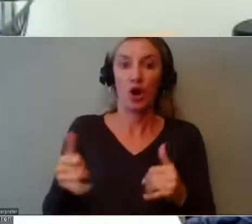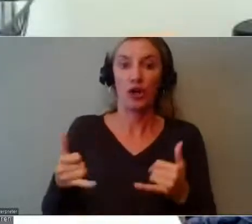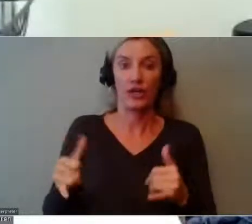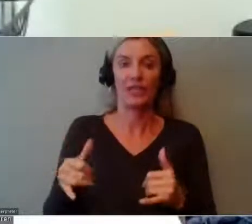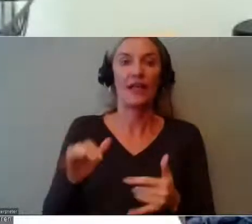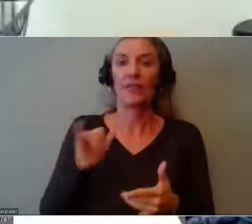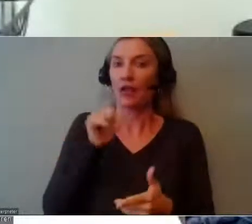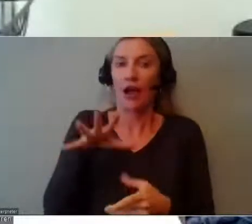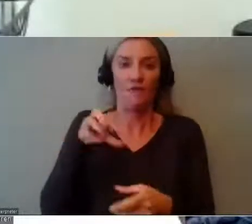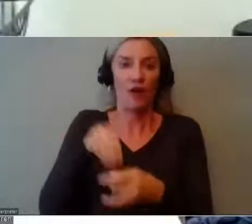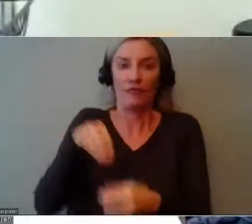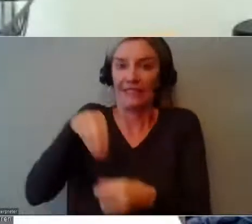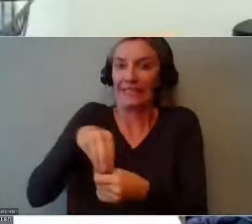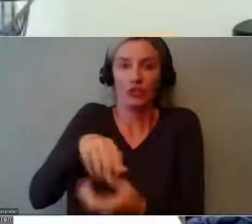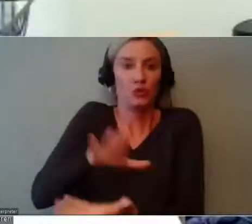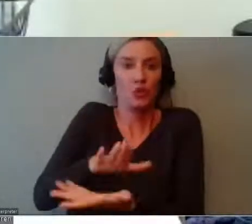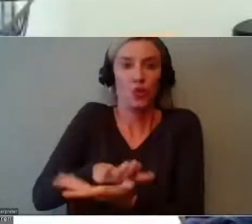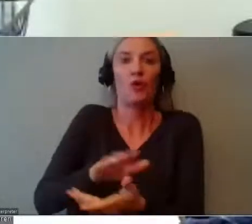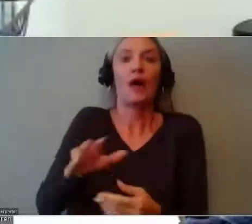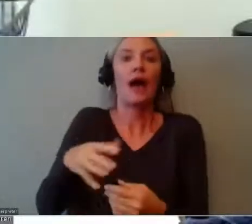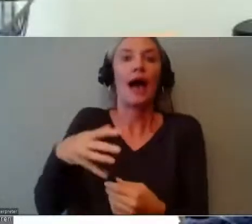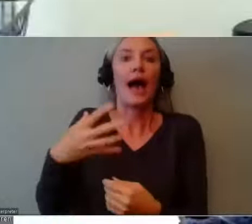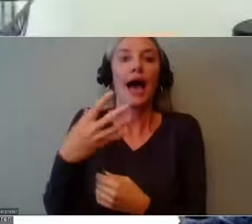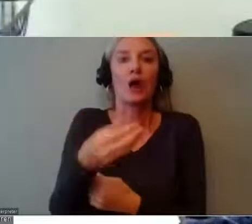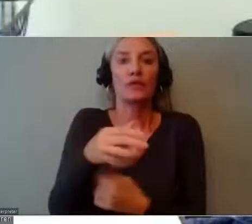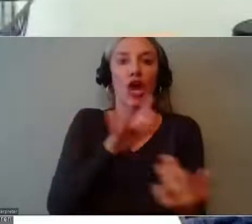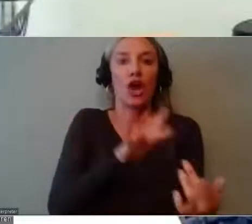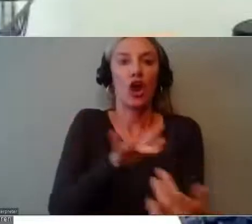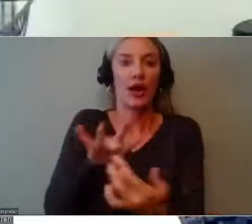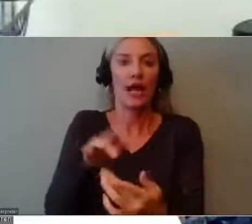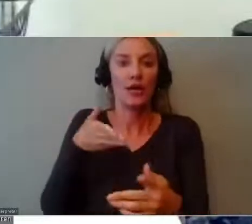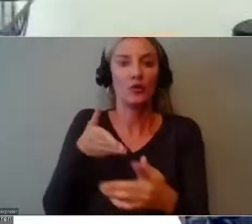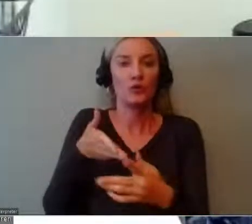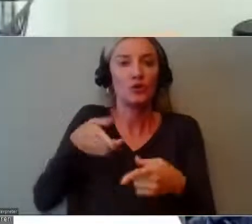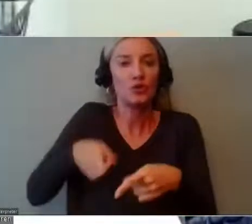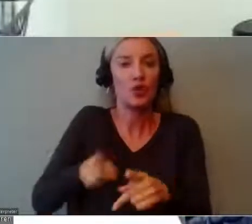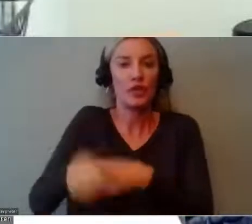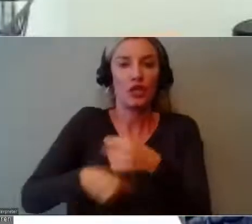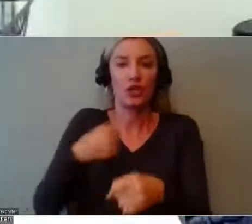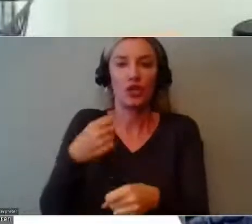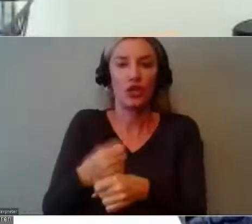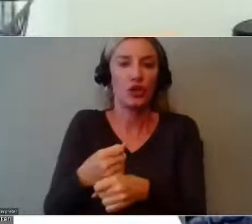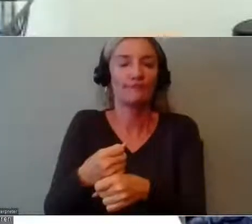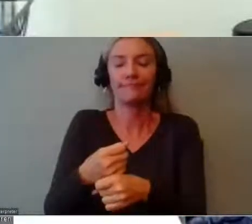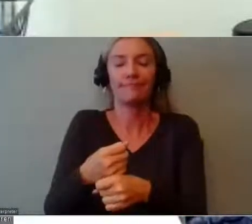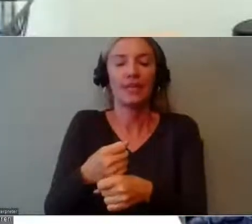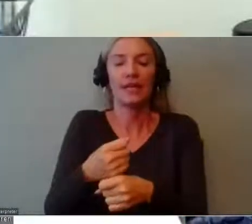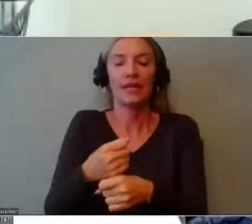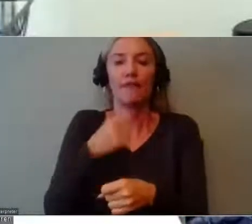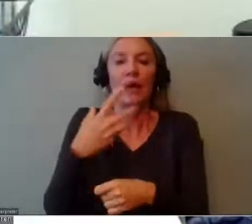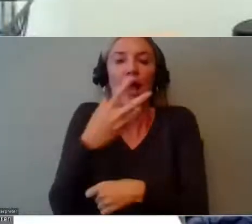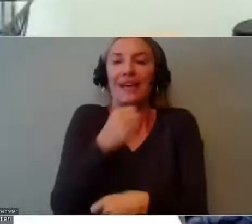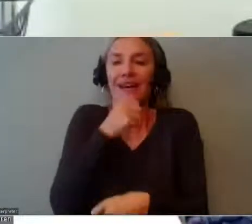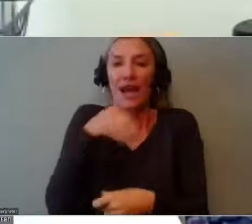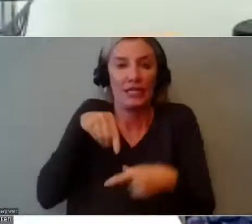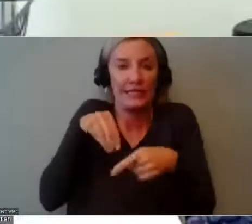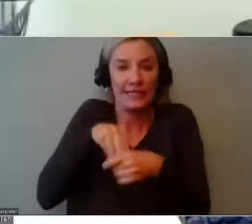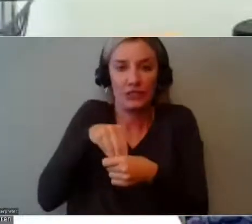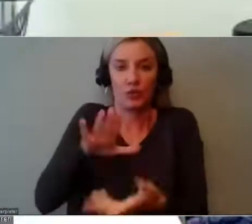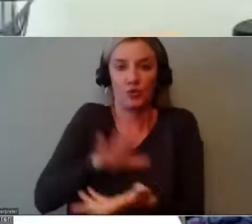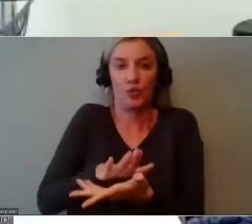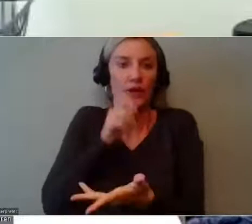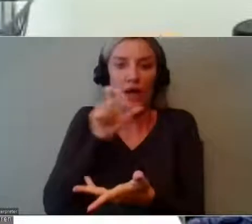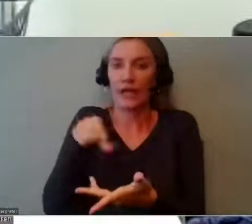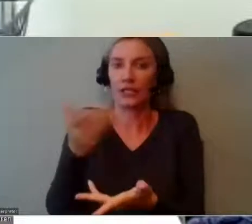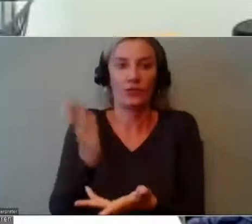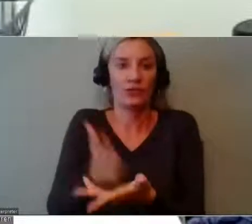outside contacts have been through the past year. Classes did not need to be interrupted. Outbreaks have